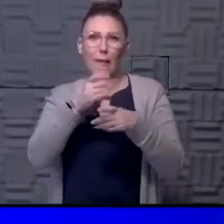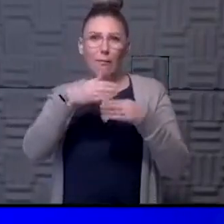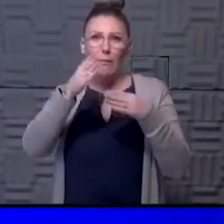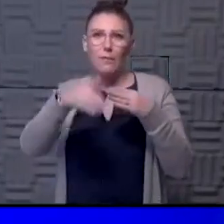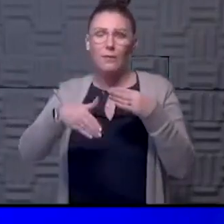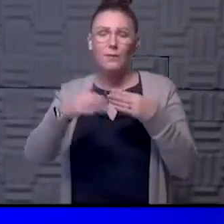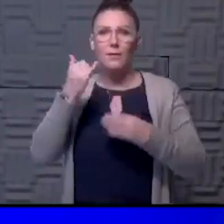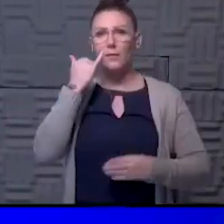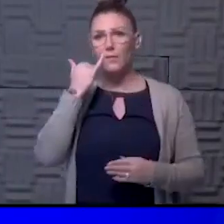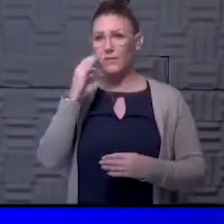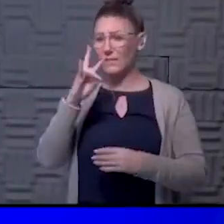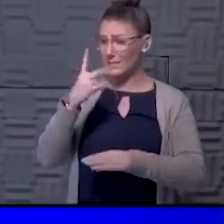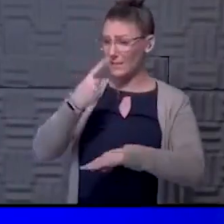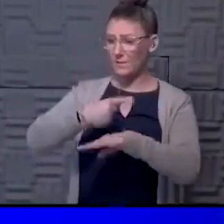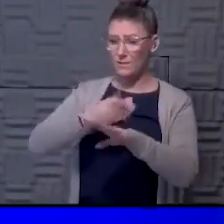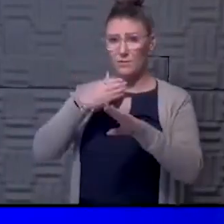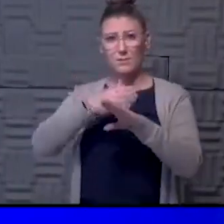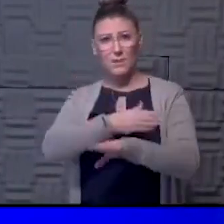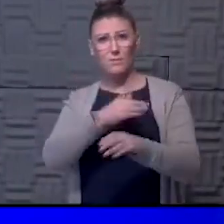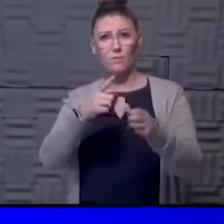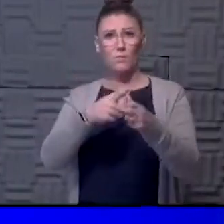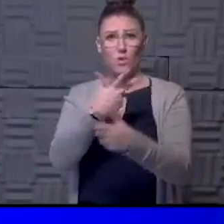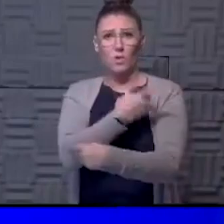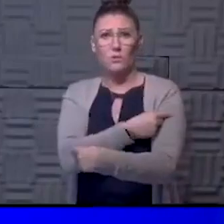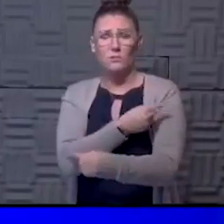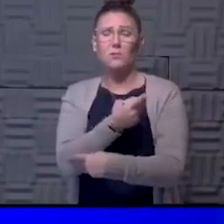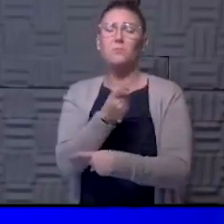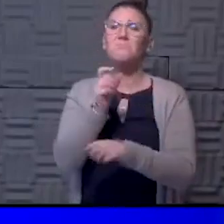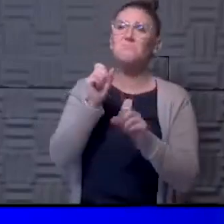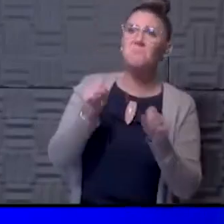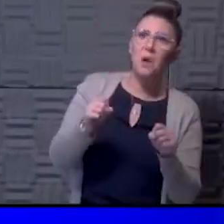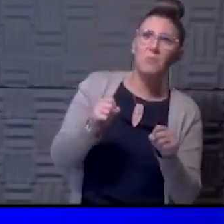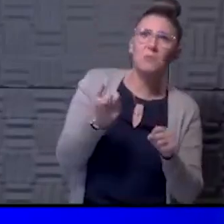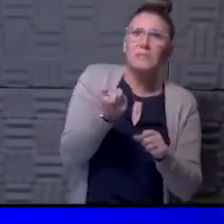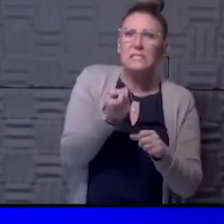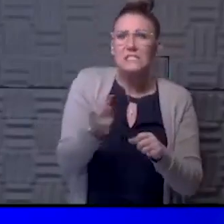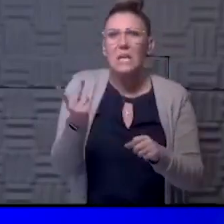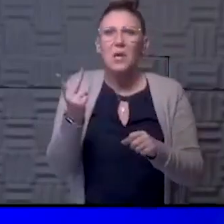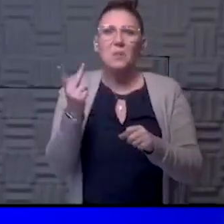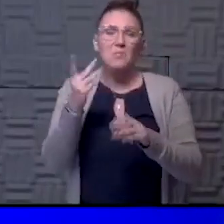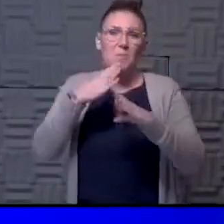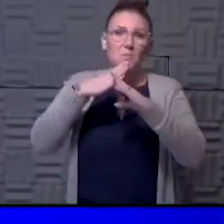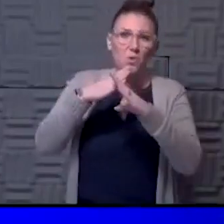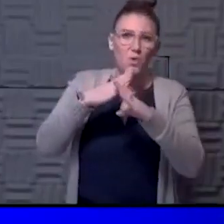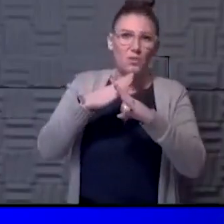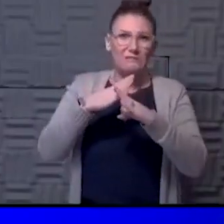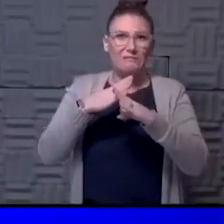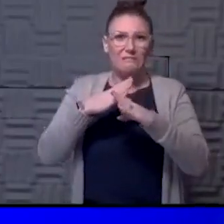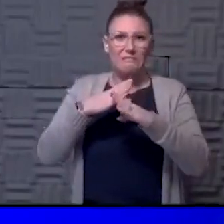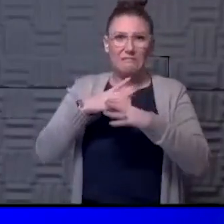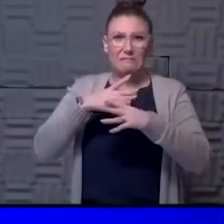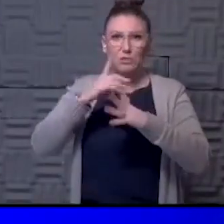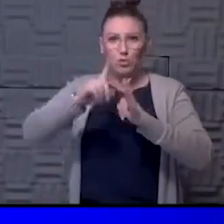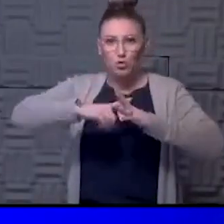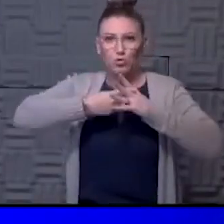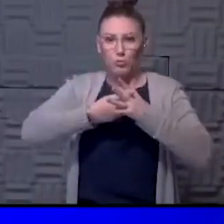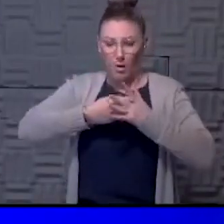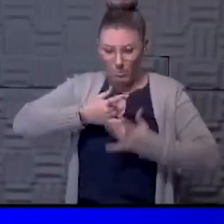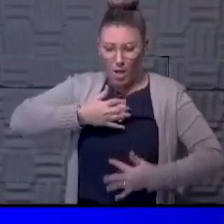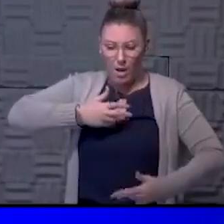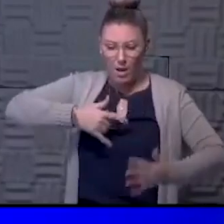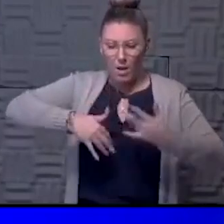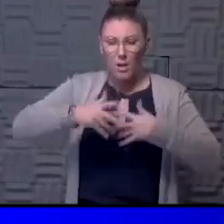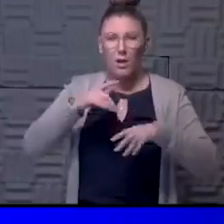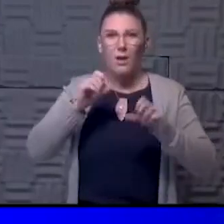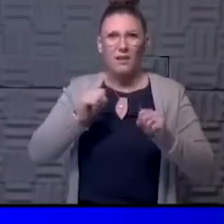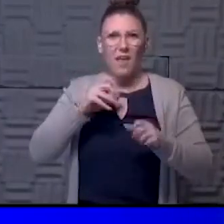maybe 7 days after that first dose of vaccine, you probably have some sort of immunity built up, and therefore are able to attack the